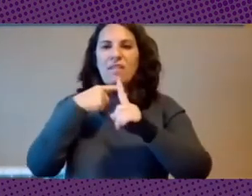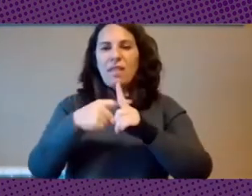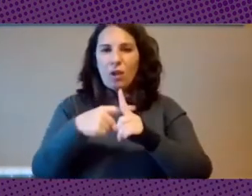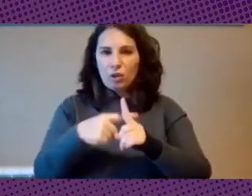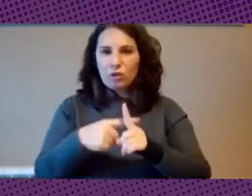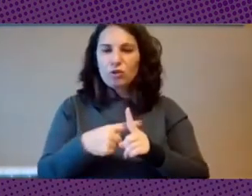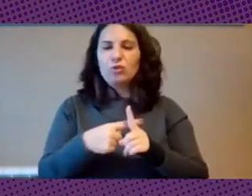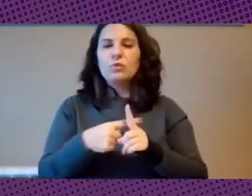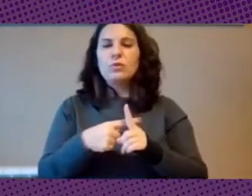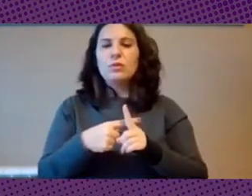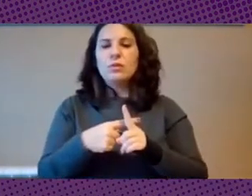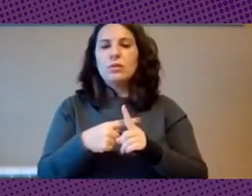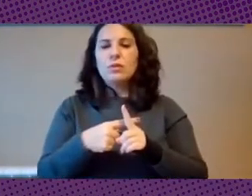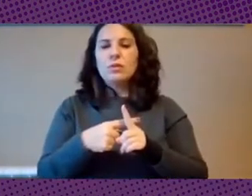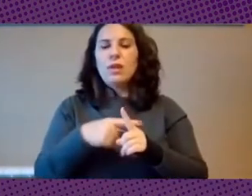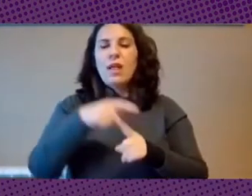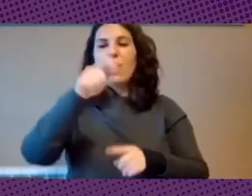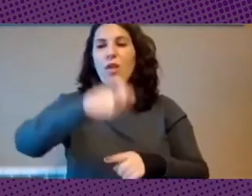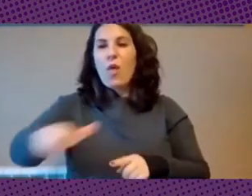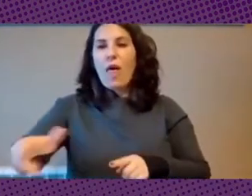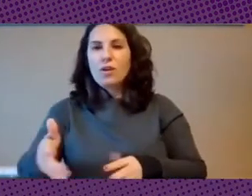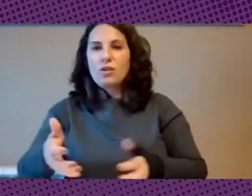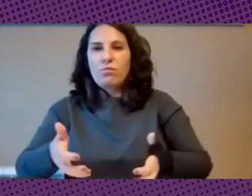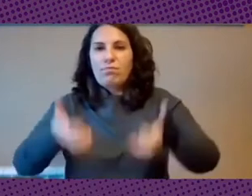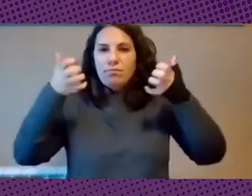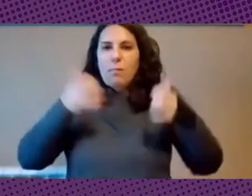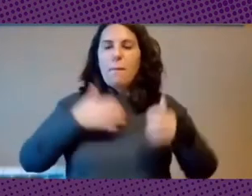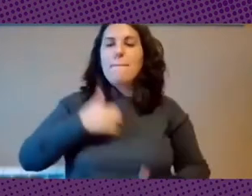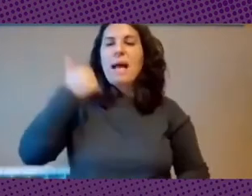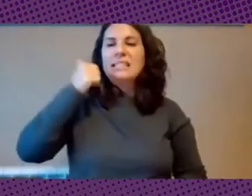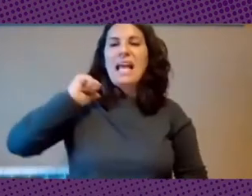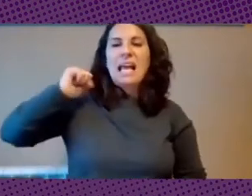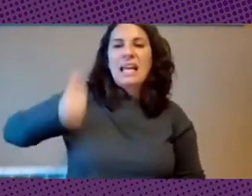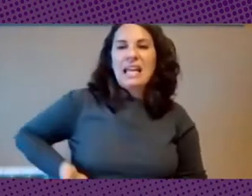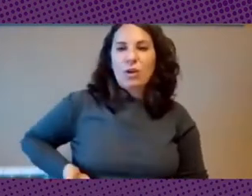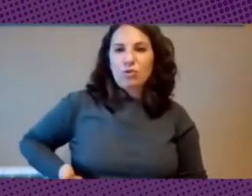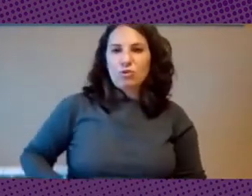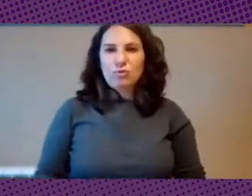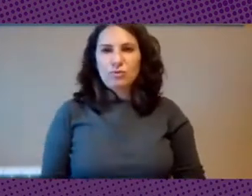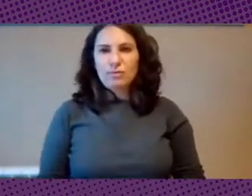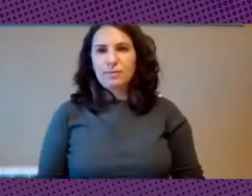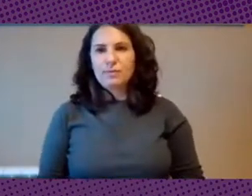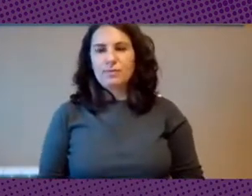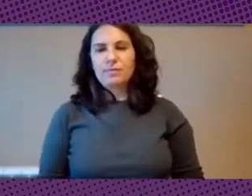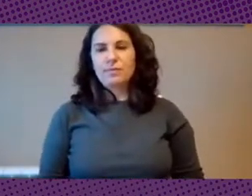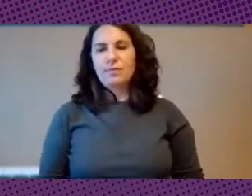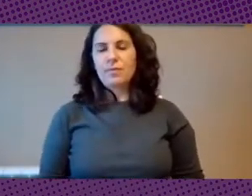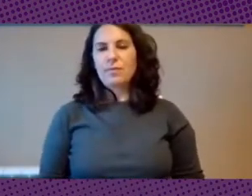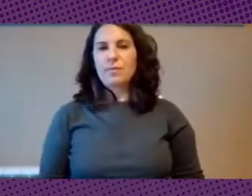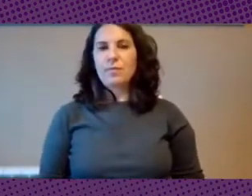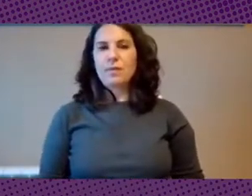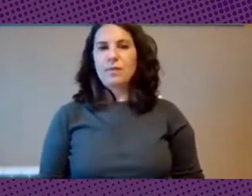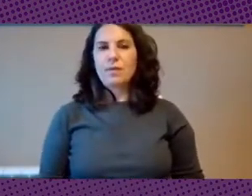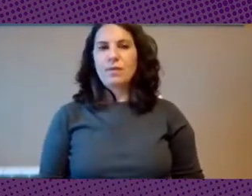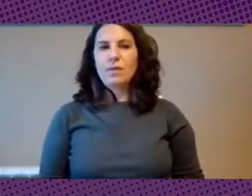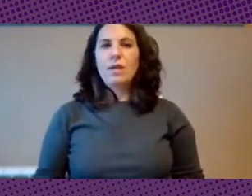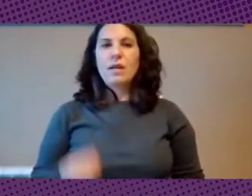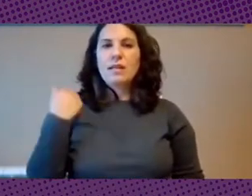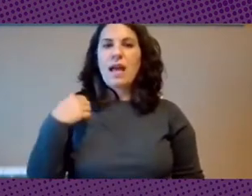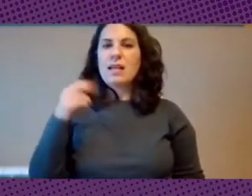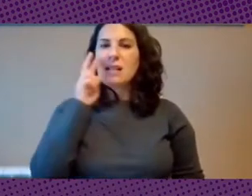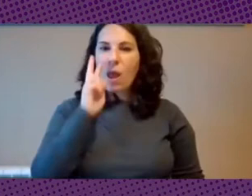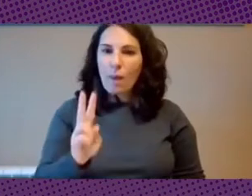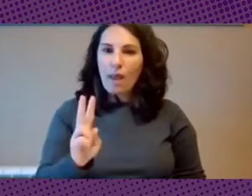the fiscal resources of the state to the rich. So we are seeing different mechanisms of risk transfers from